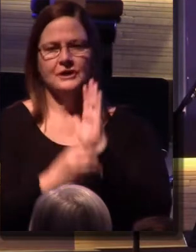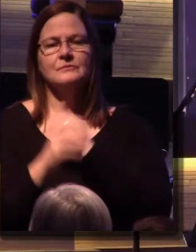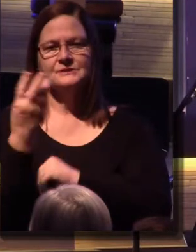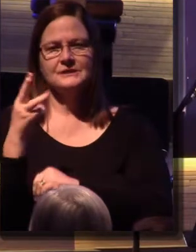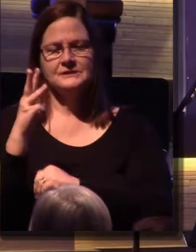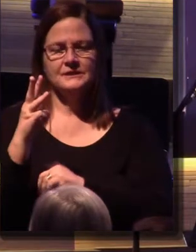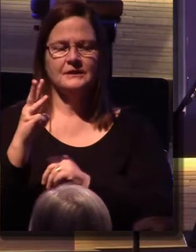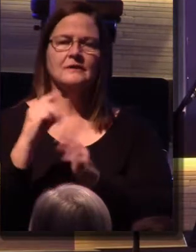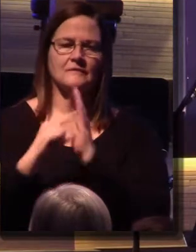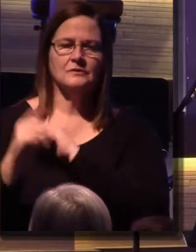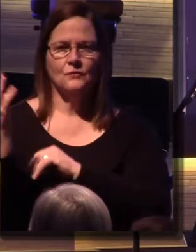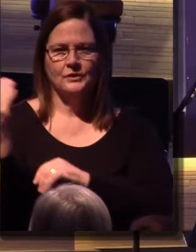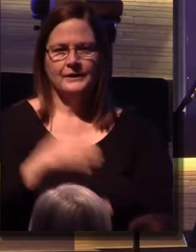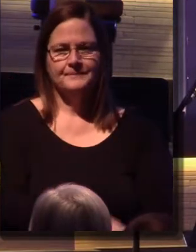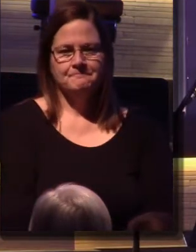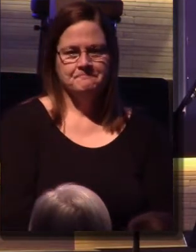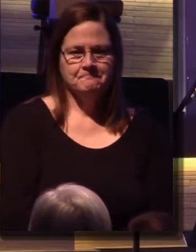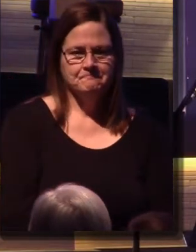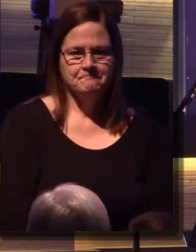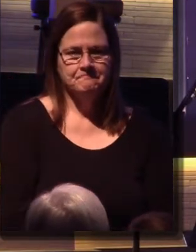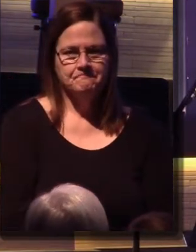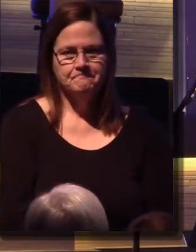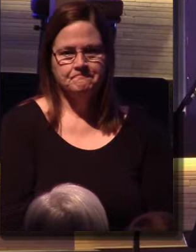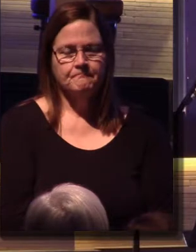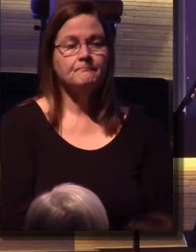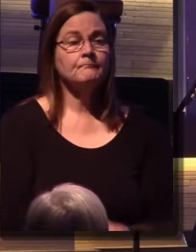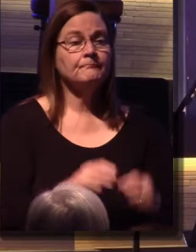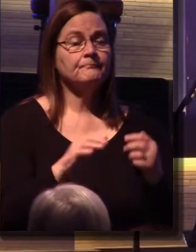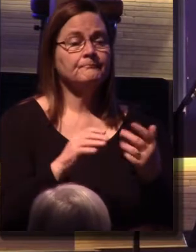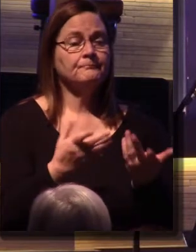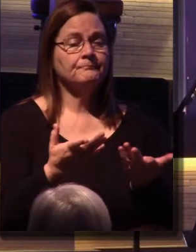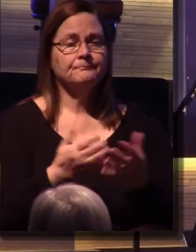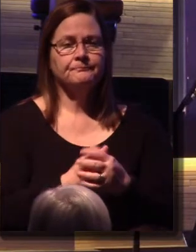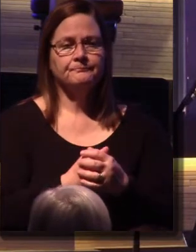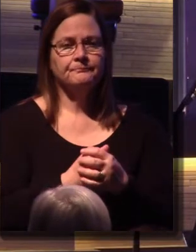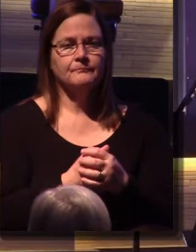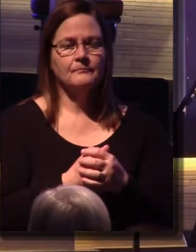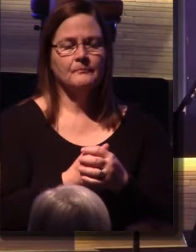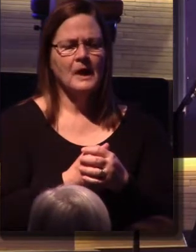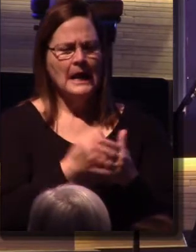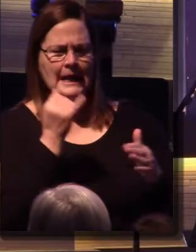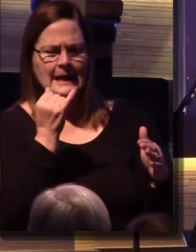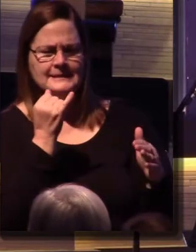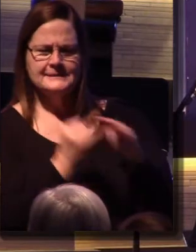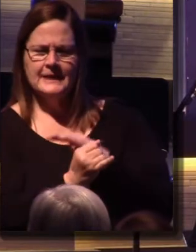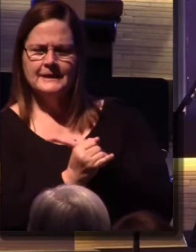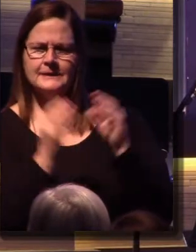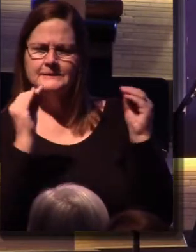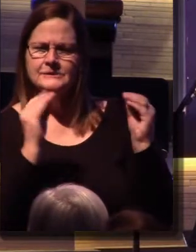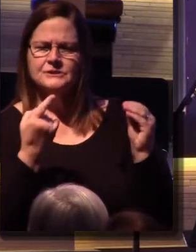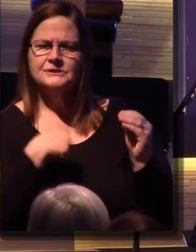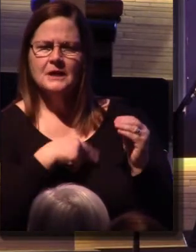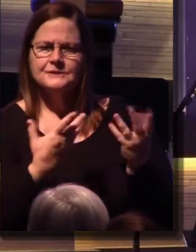verse 14. And so, how is it? What do we learn from Isaiah? What does